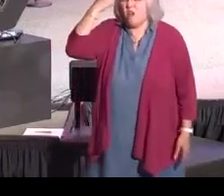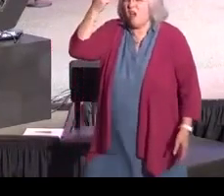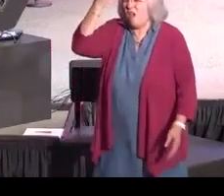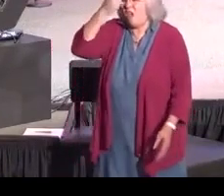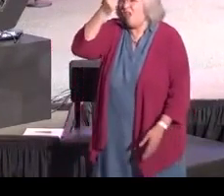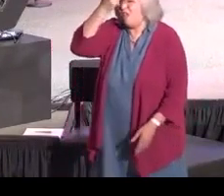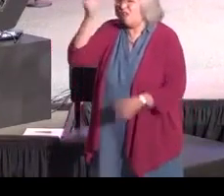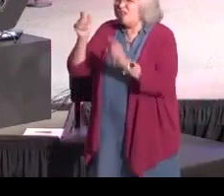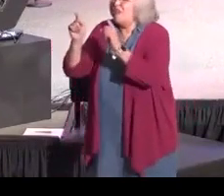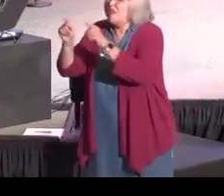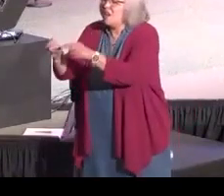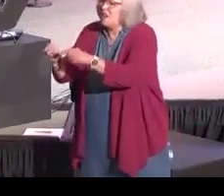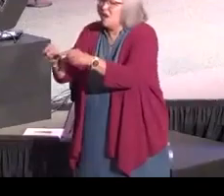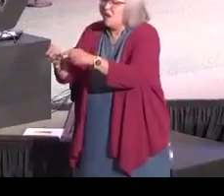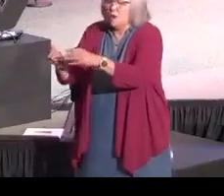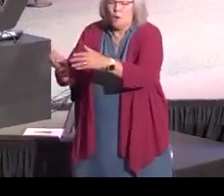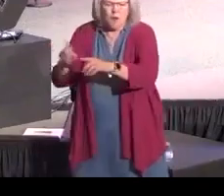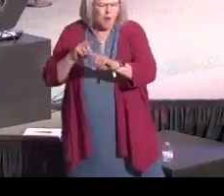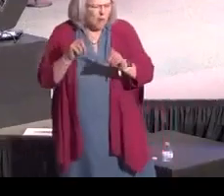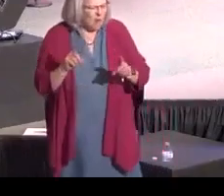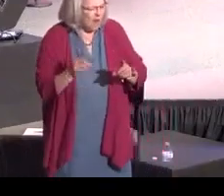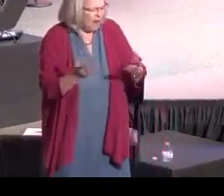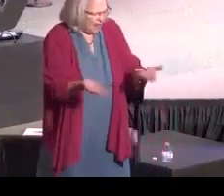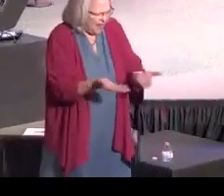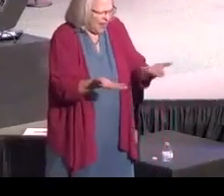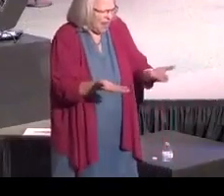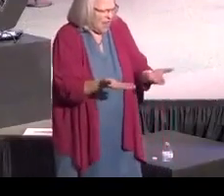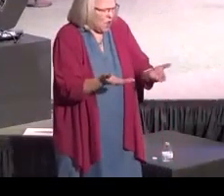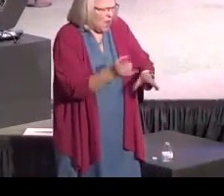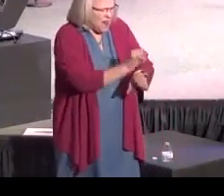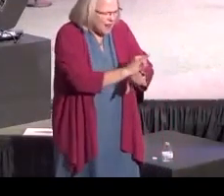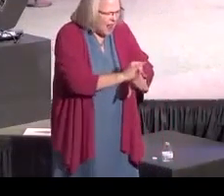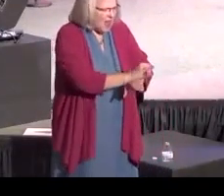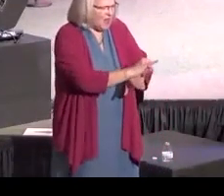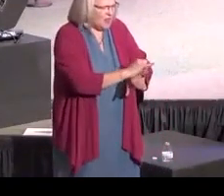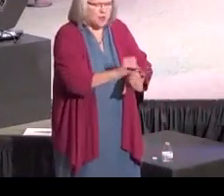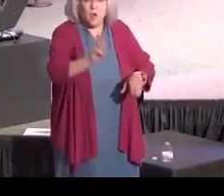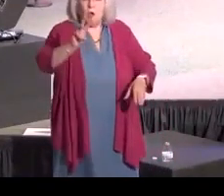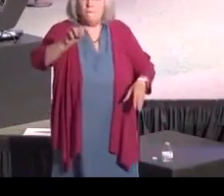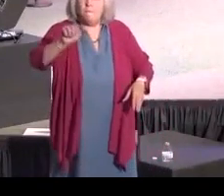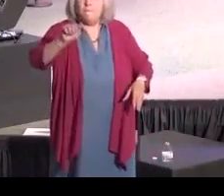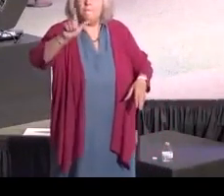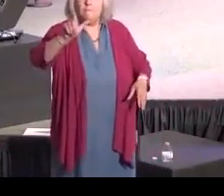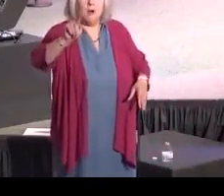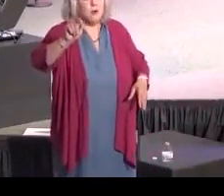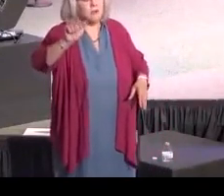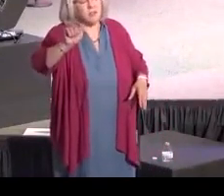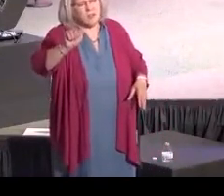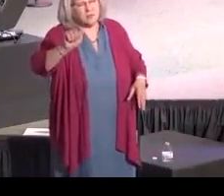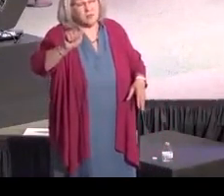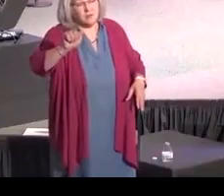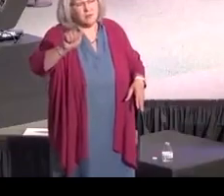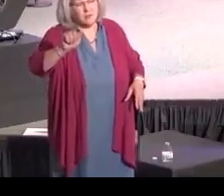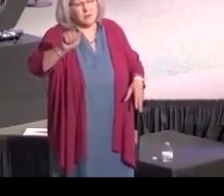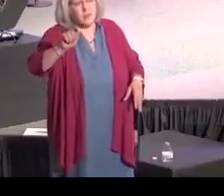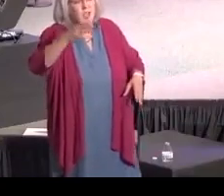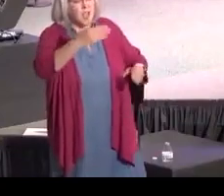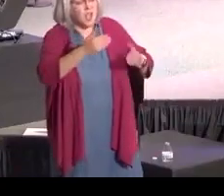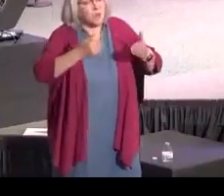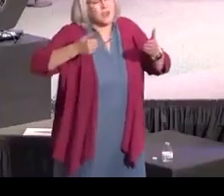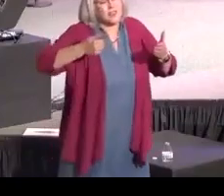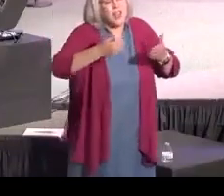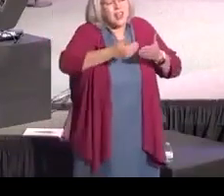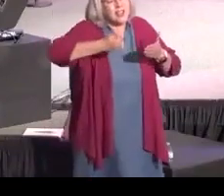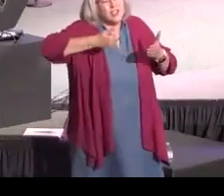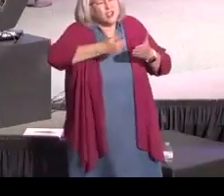up on an island called Malta. Probably a place he had never heard of before. It was 50 miles south of Sicily